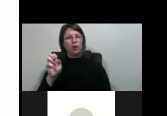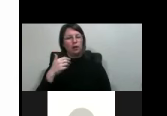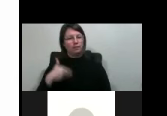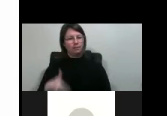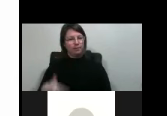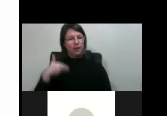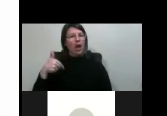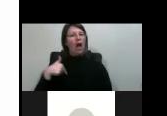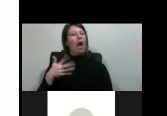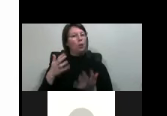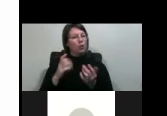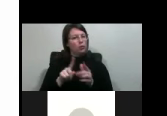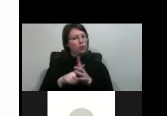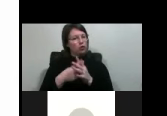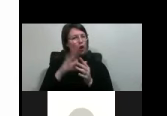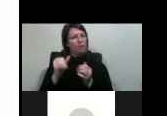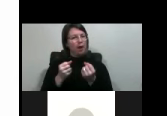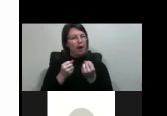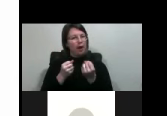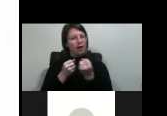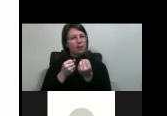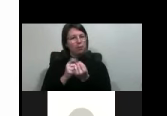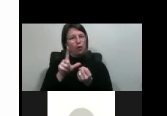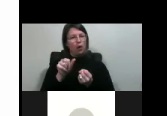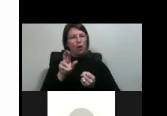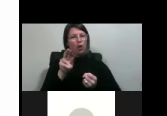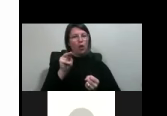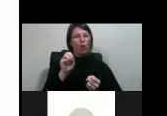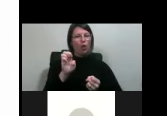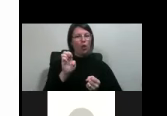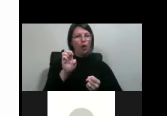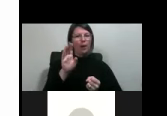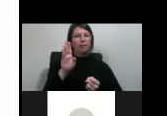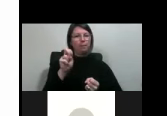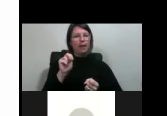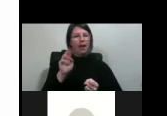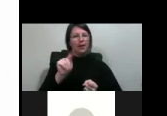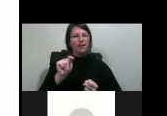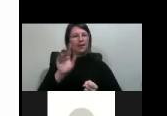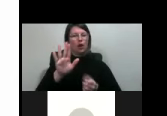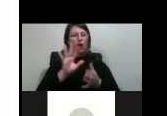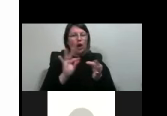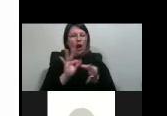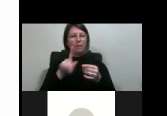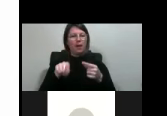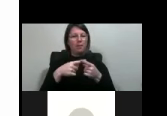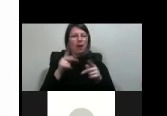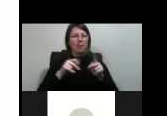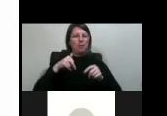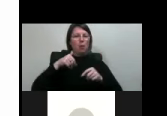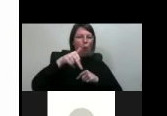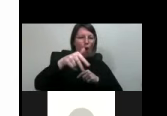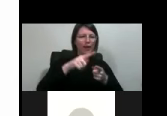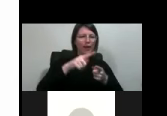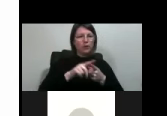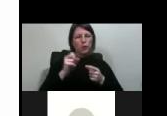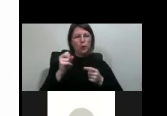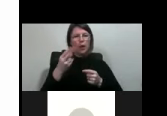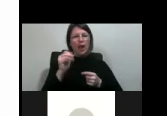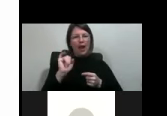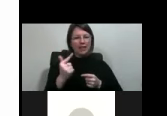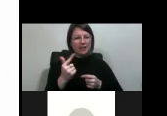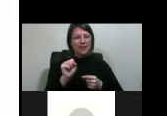by supporting Lori Bent's comment about commuters walking to Silver Hill and Hastings Station. I am somebody